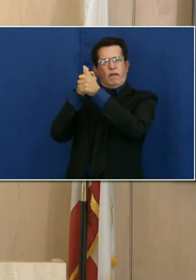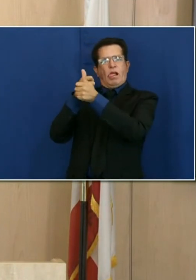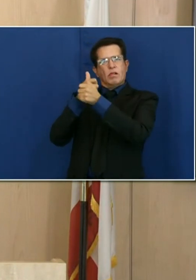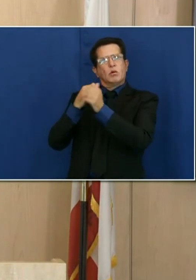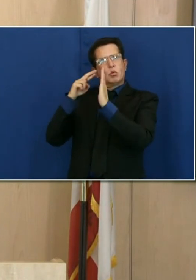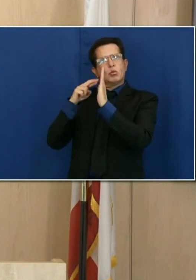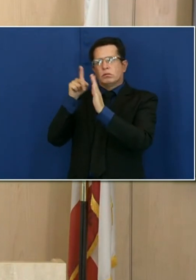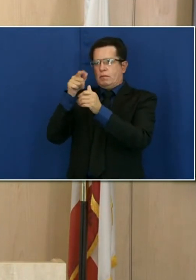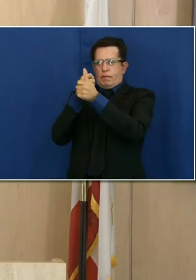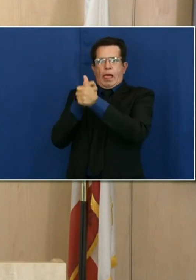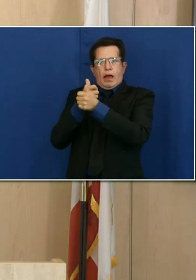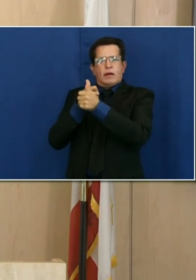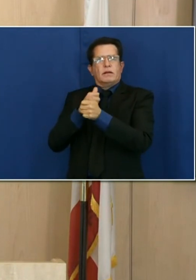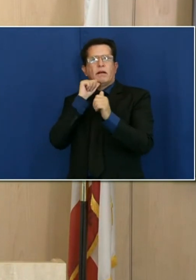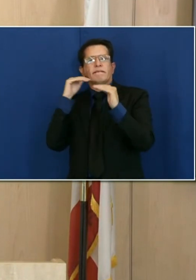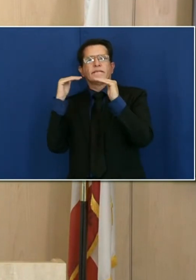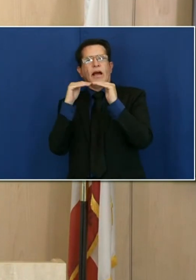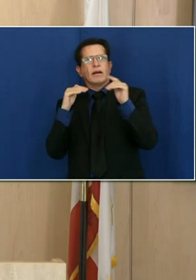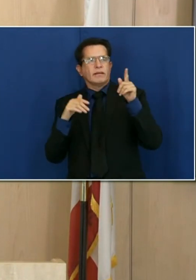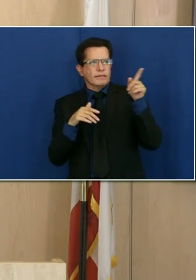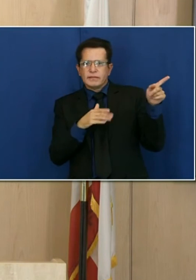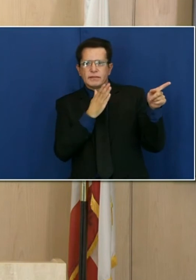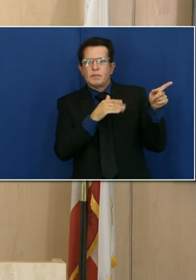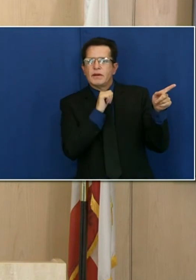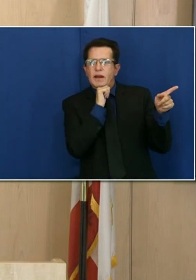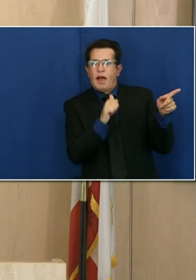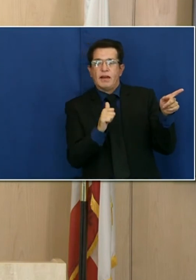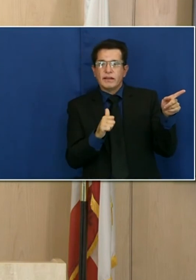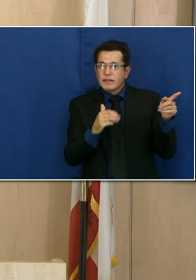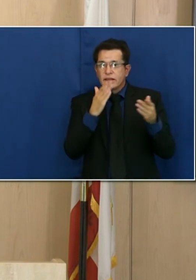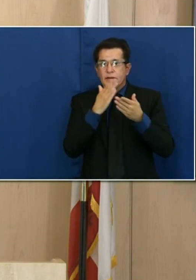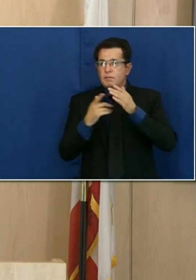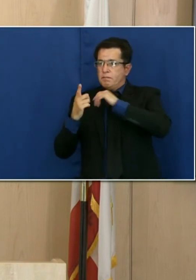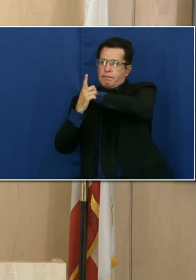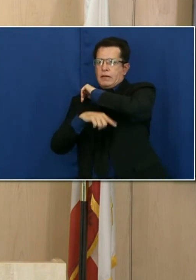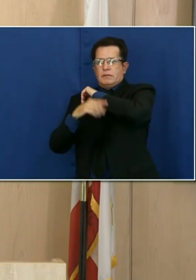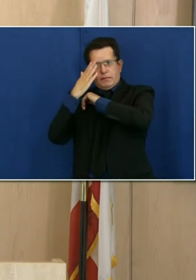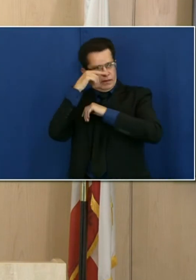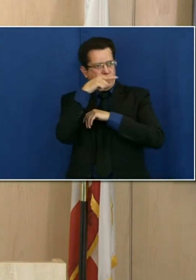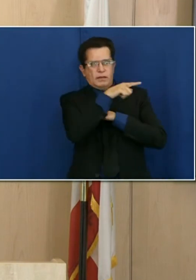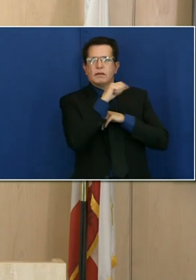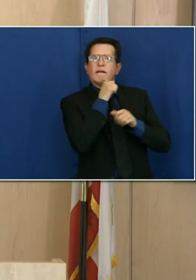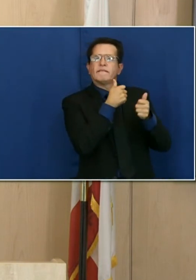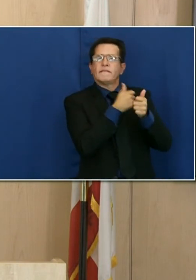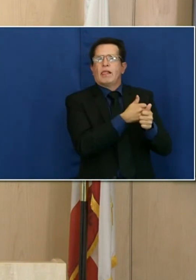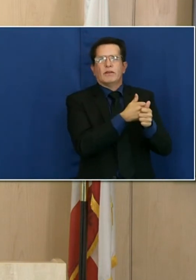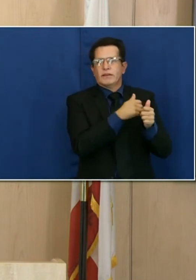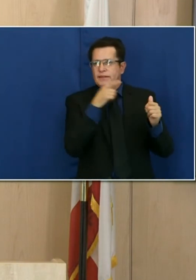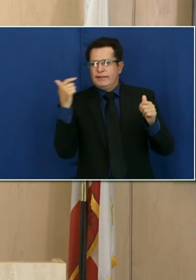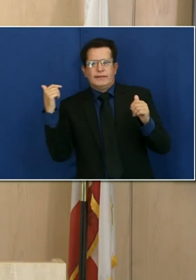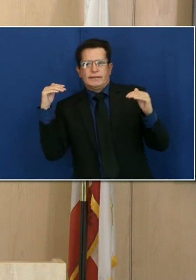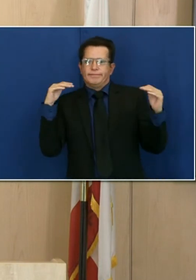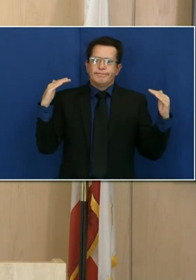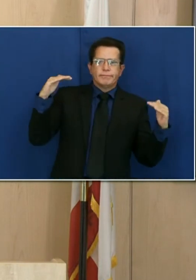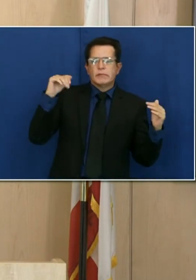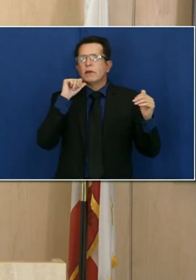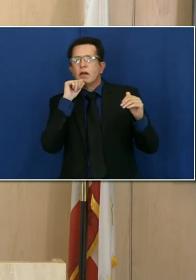and complying, but yet oftentimes have to pay the consequences for those entities that don't. The simple reality is we